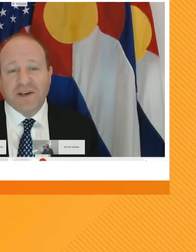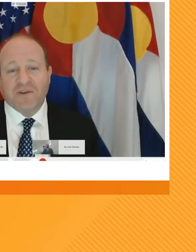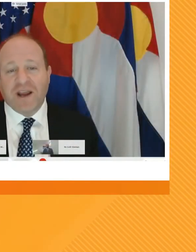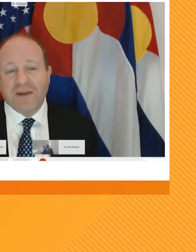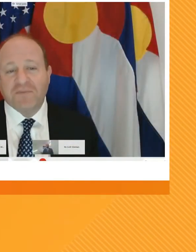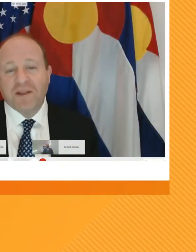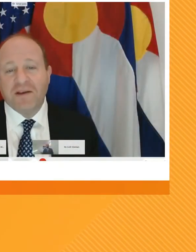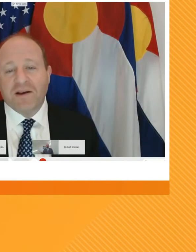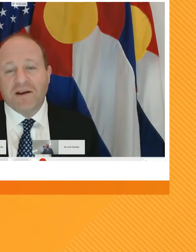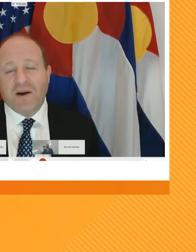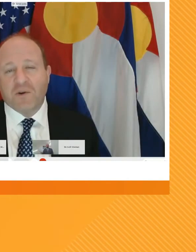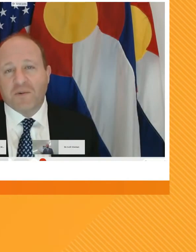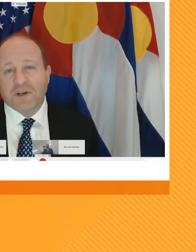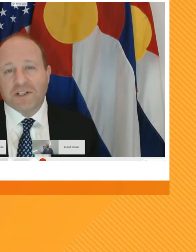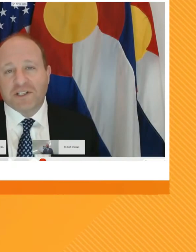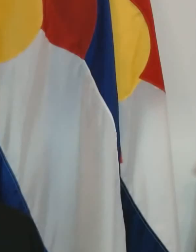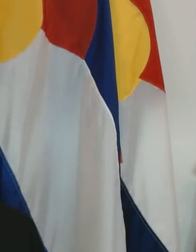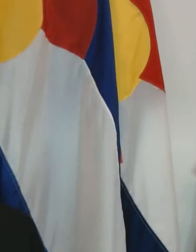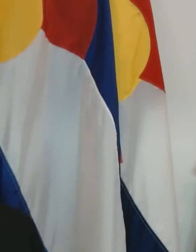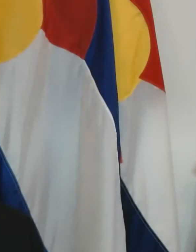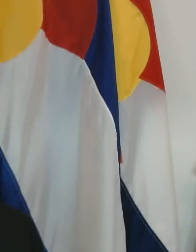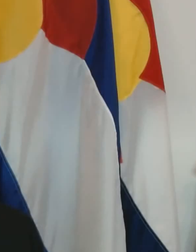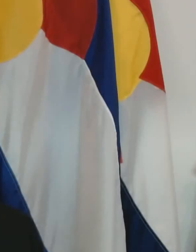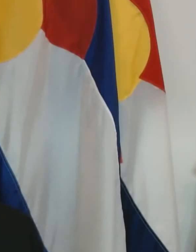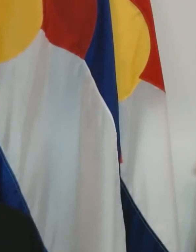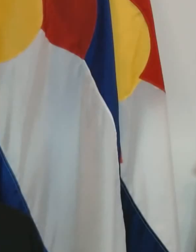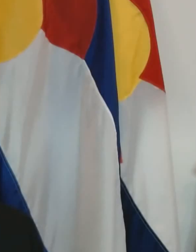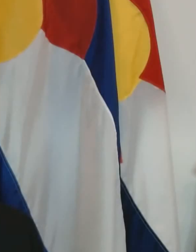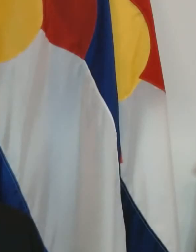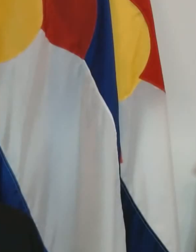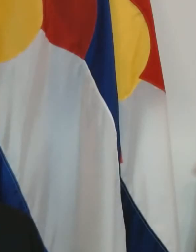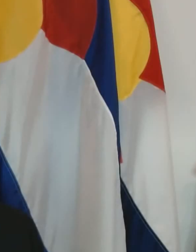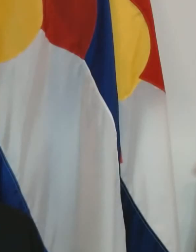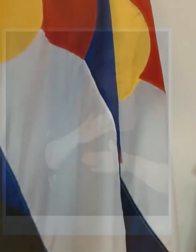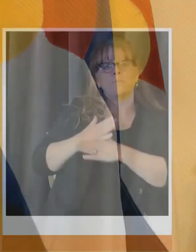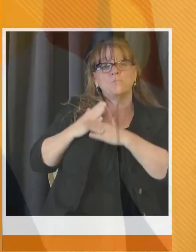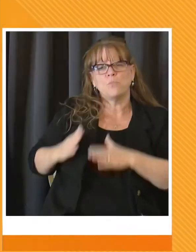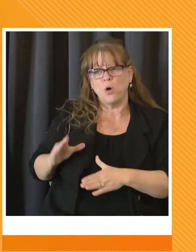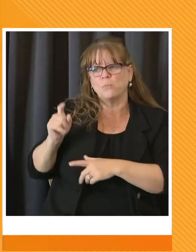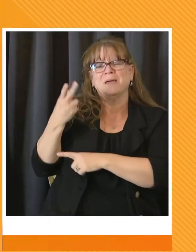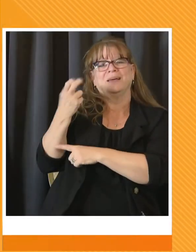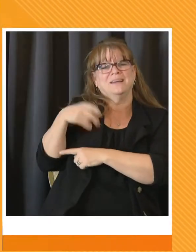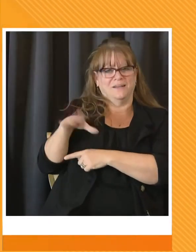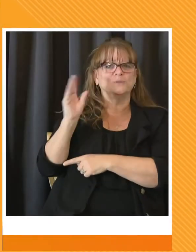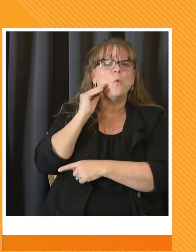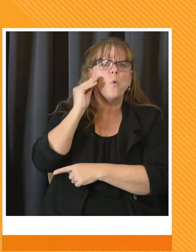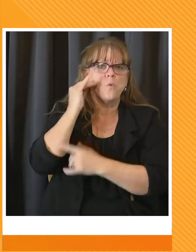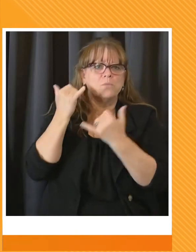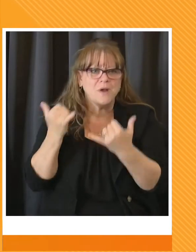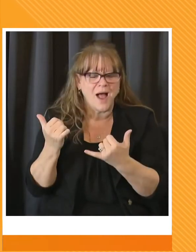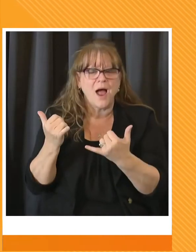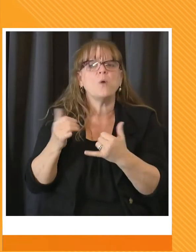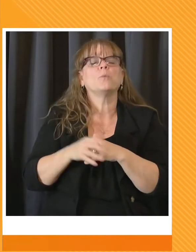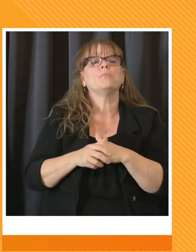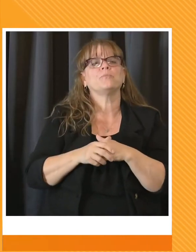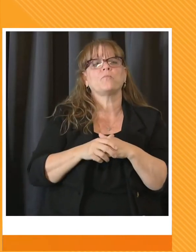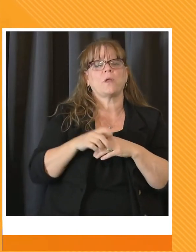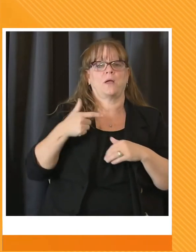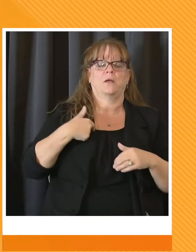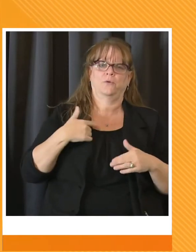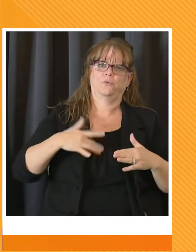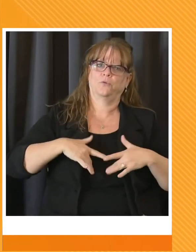Colorado. Let's listen. We're just so happy that our family made it through this, as many do,